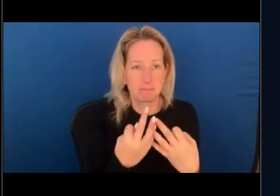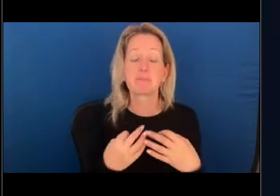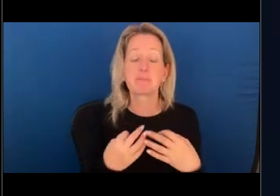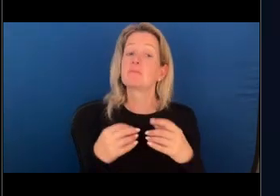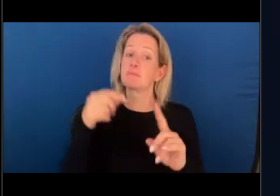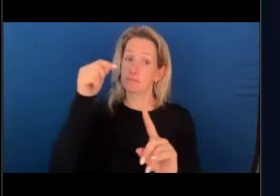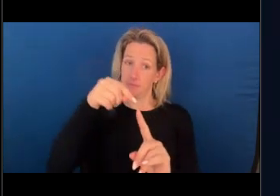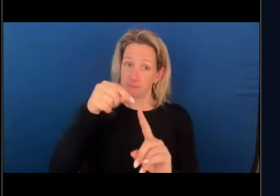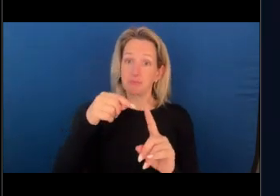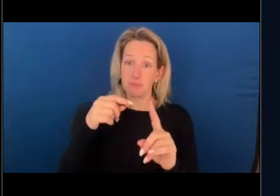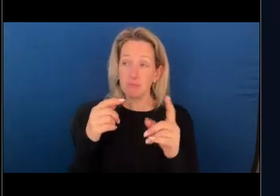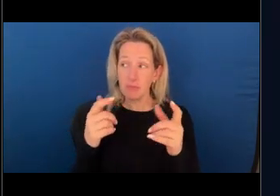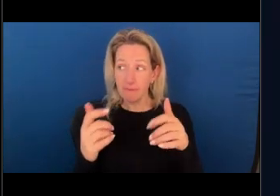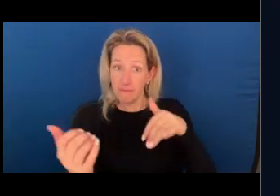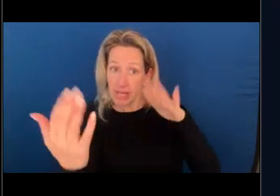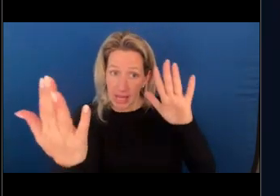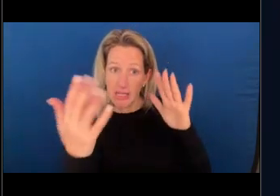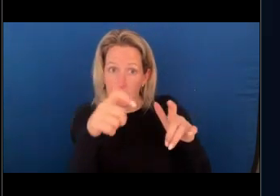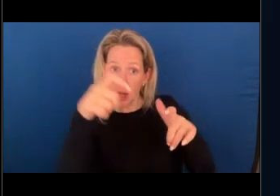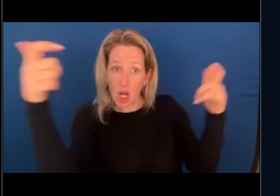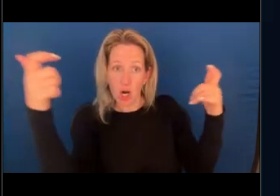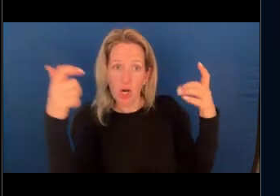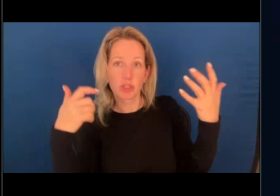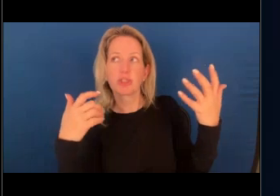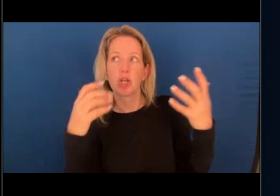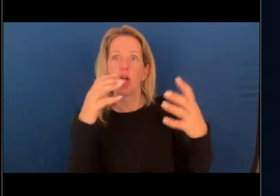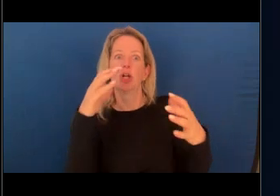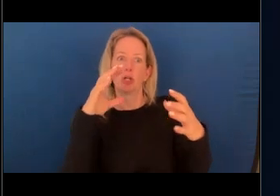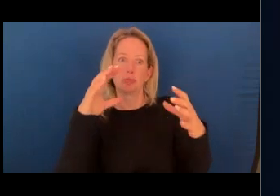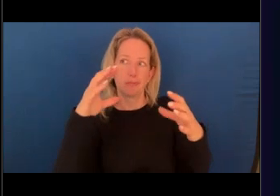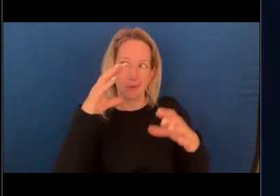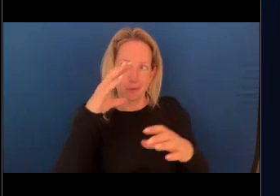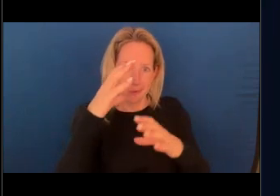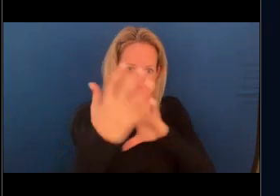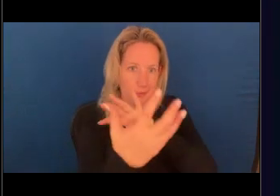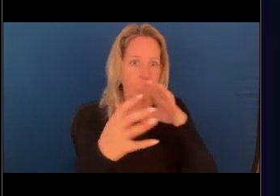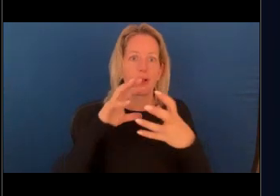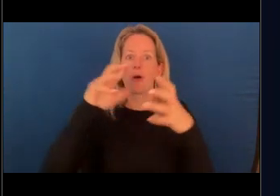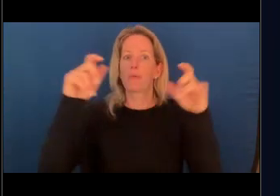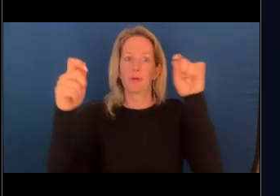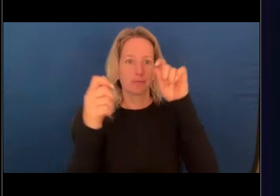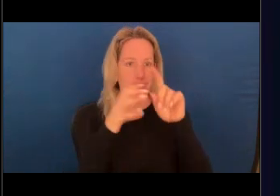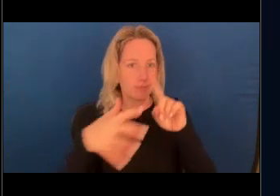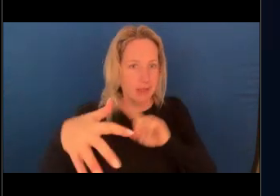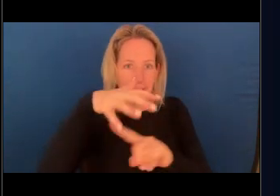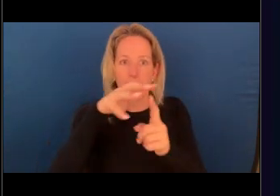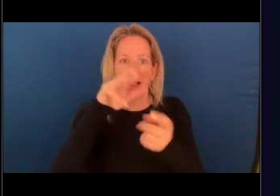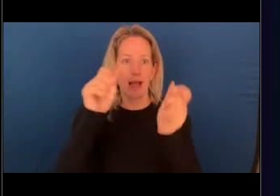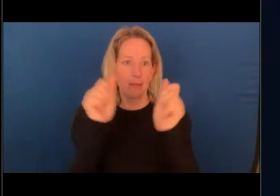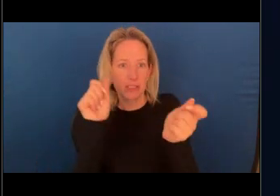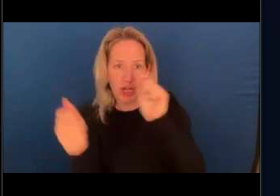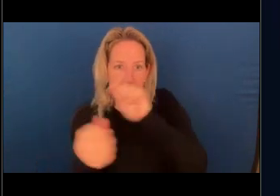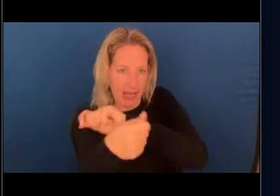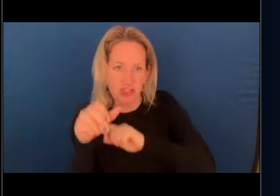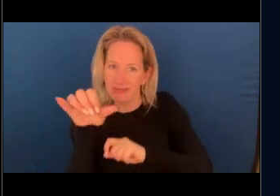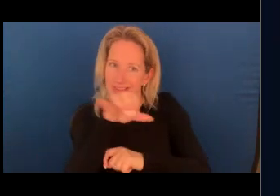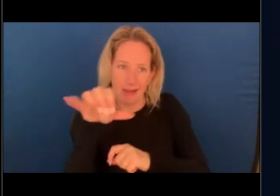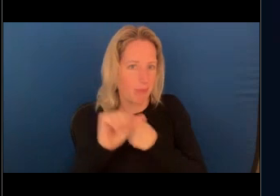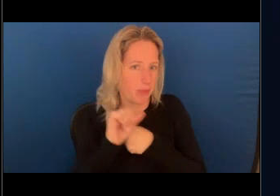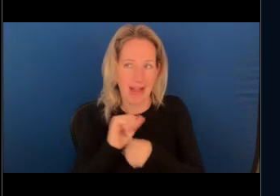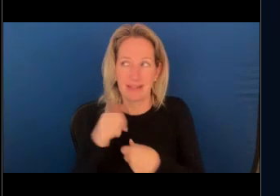of larger existential global climate change related threats that we do. If we go west a bit to the